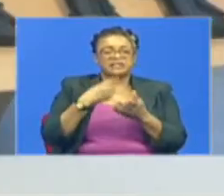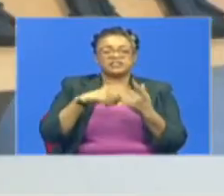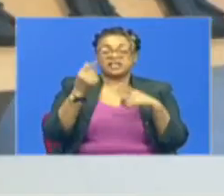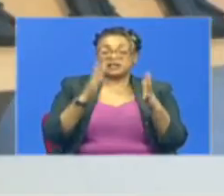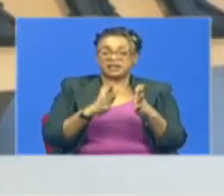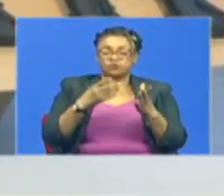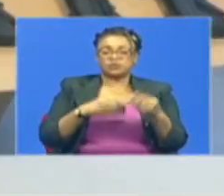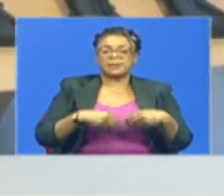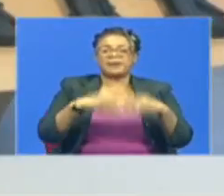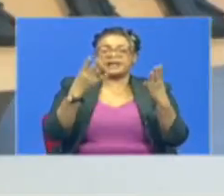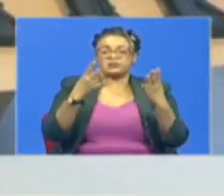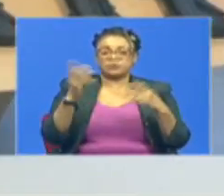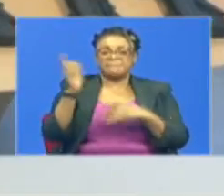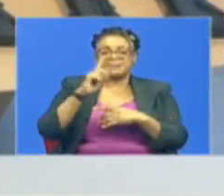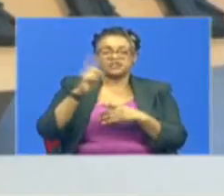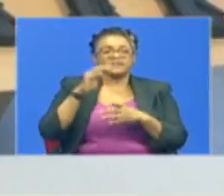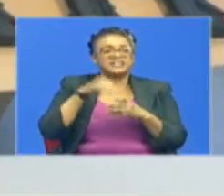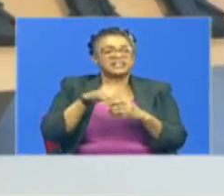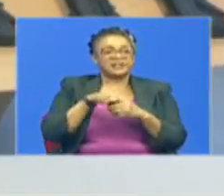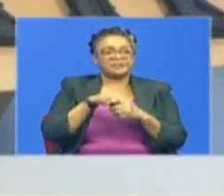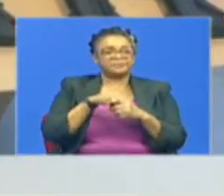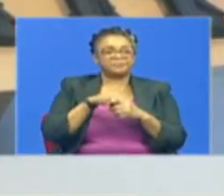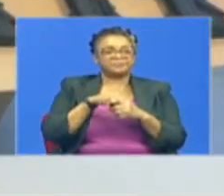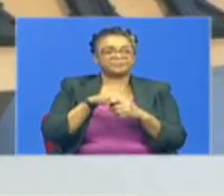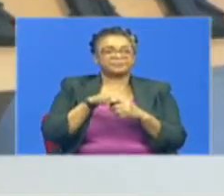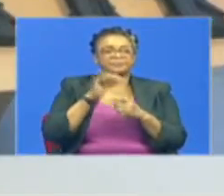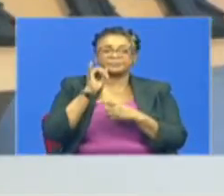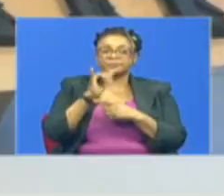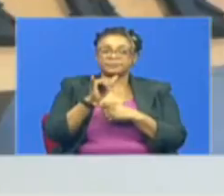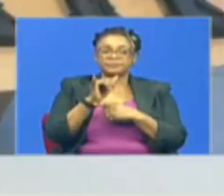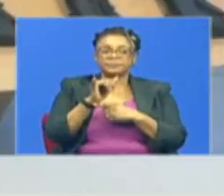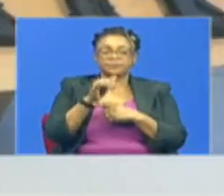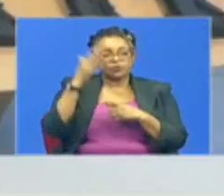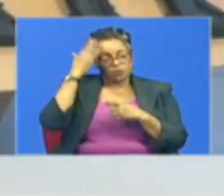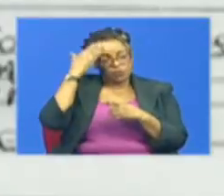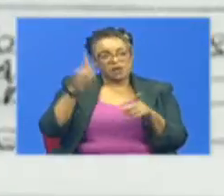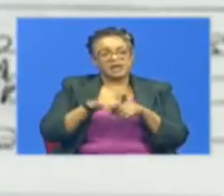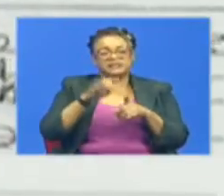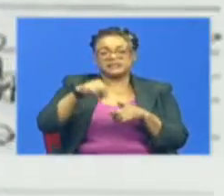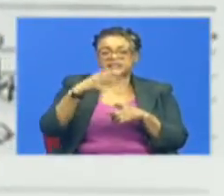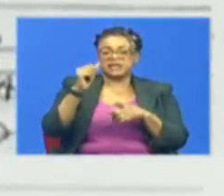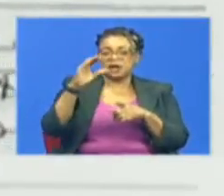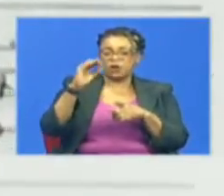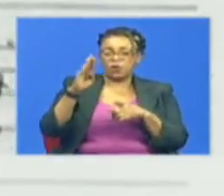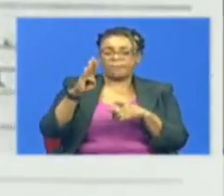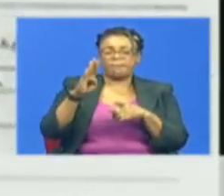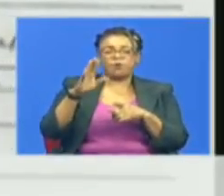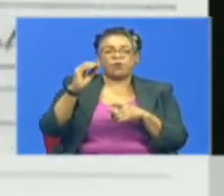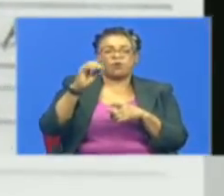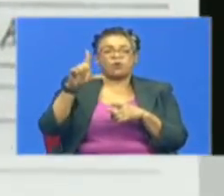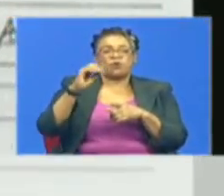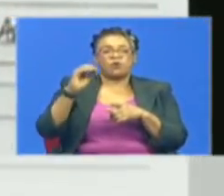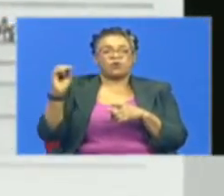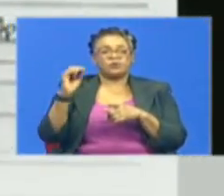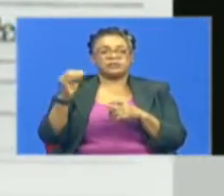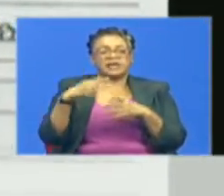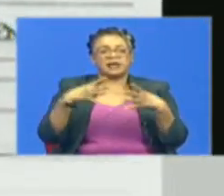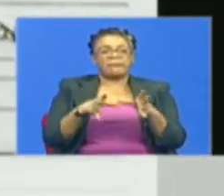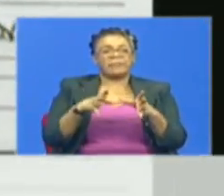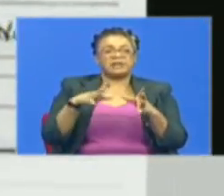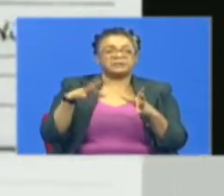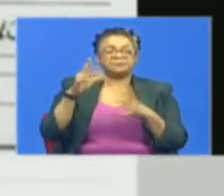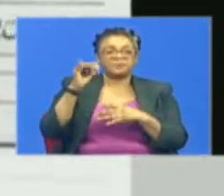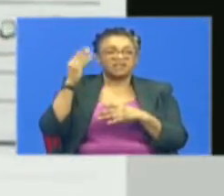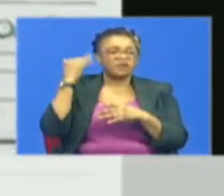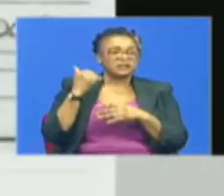to the Ministry of Interior. Olo's law firm, known as Jacob Olo and Company Advocates, had in pro forma